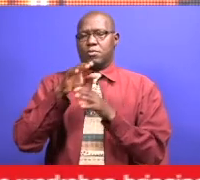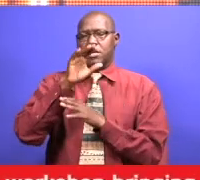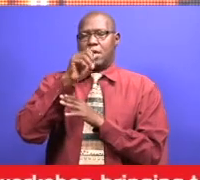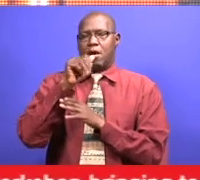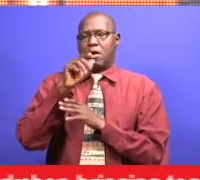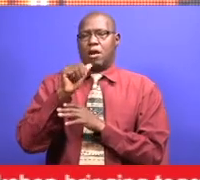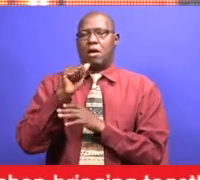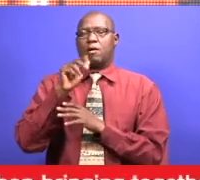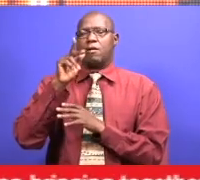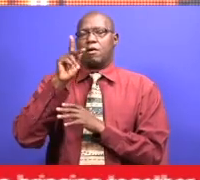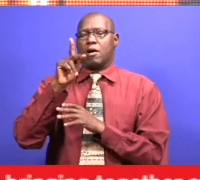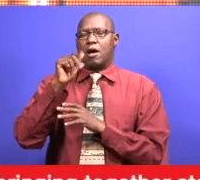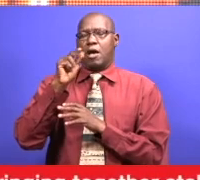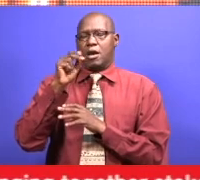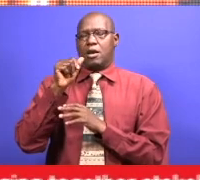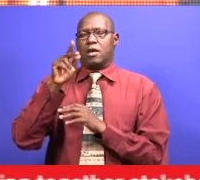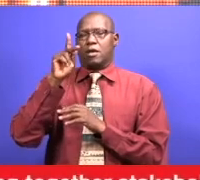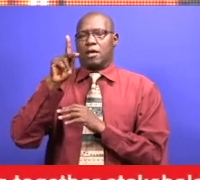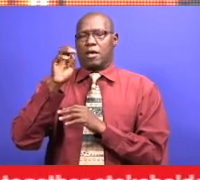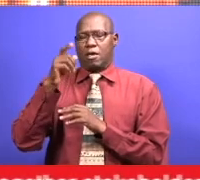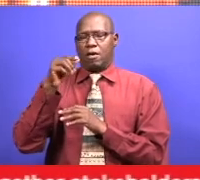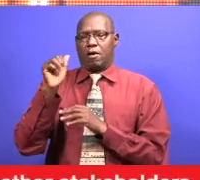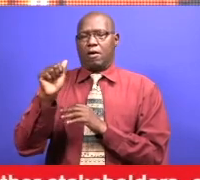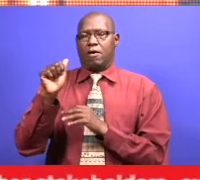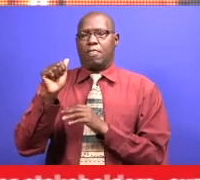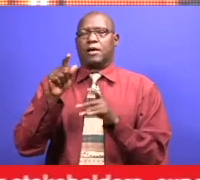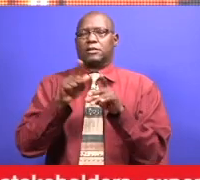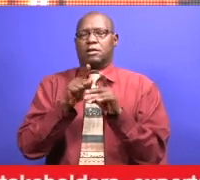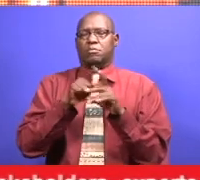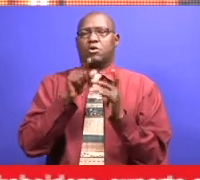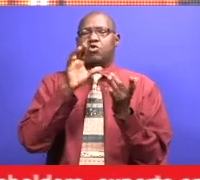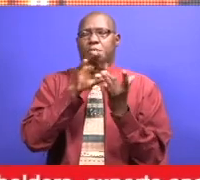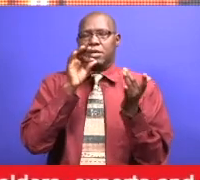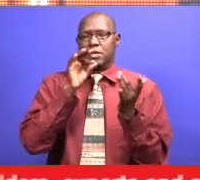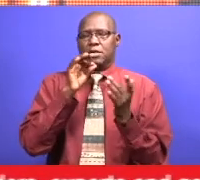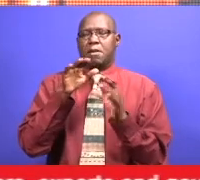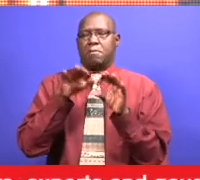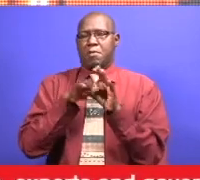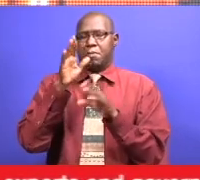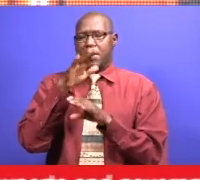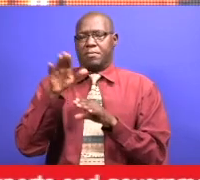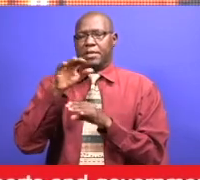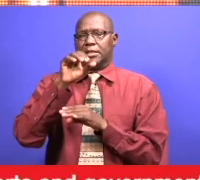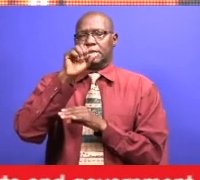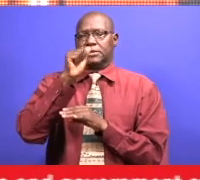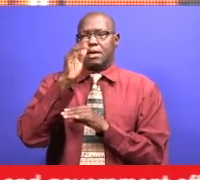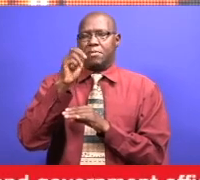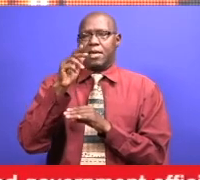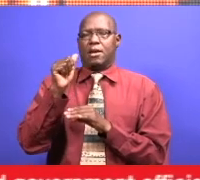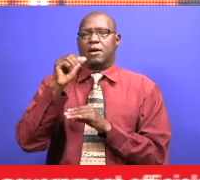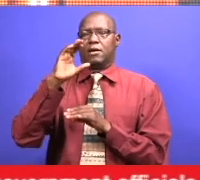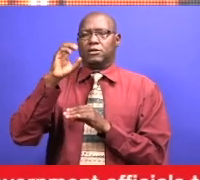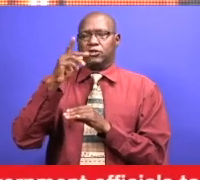Parliament Kanini Kega and nominated Member of Parliament Sabina Chege. Speaking at the Ngong Racecourse today during